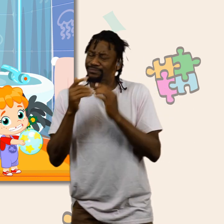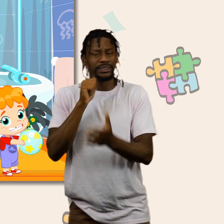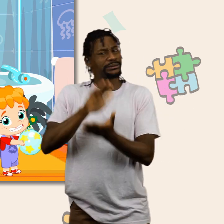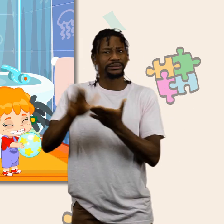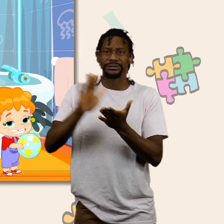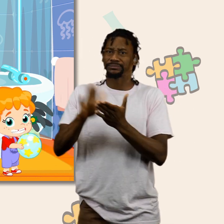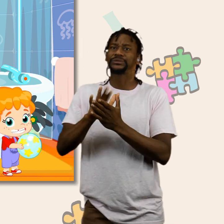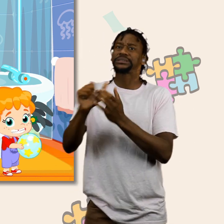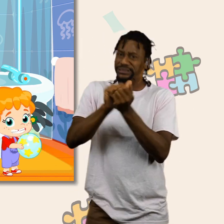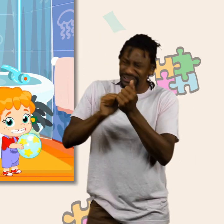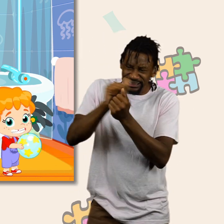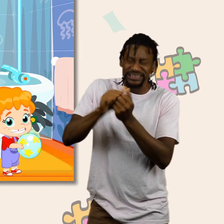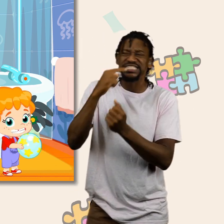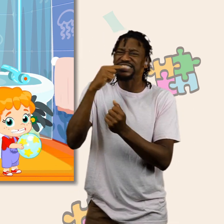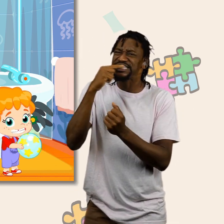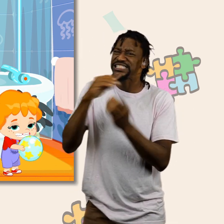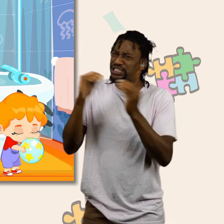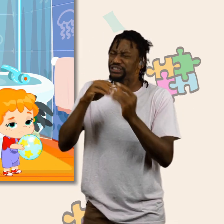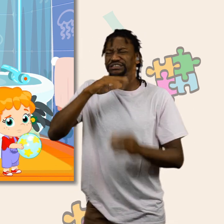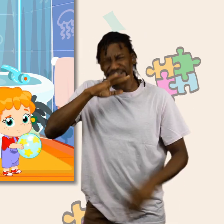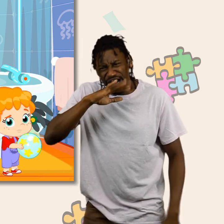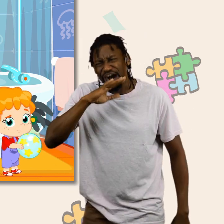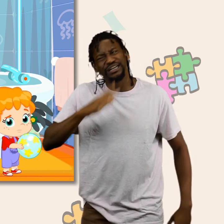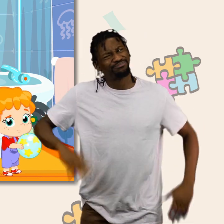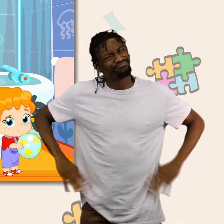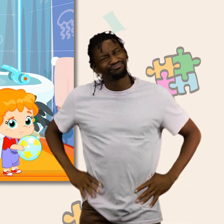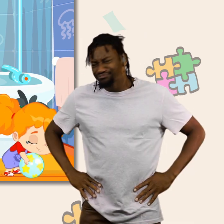You haven't washed them enough. They're full of bacteria.